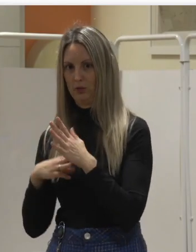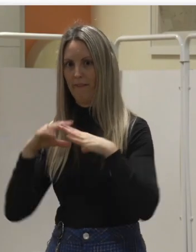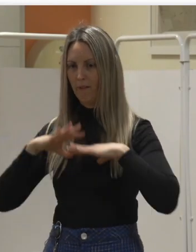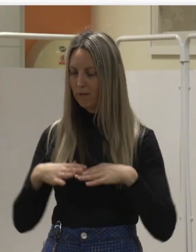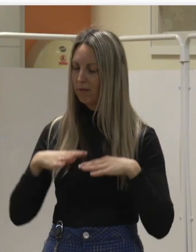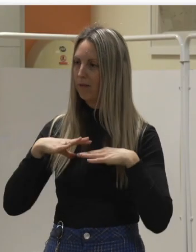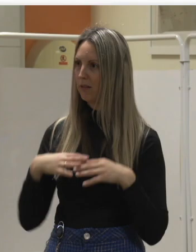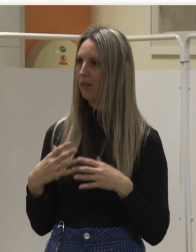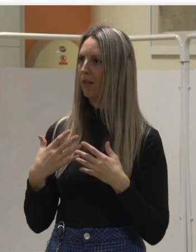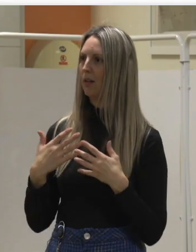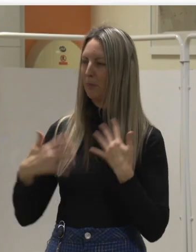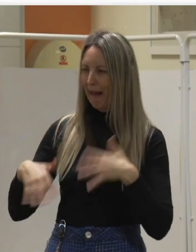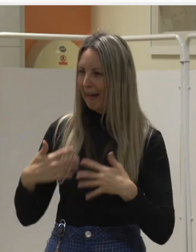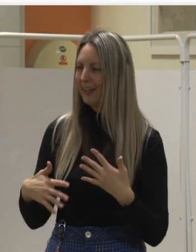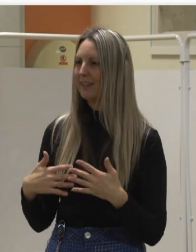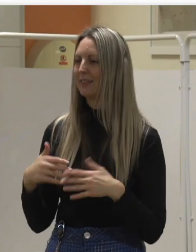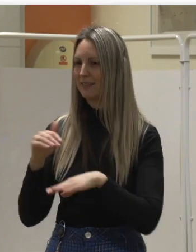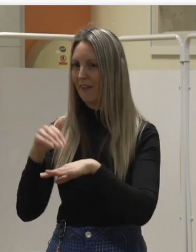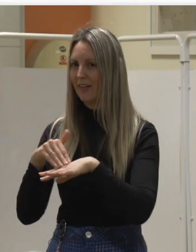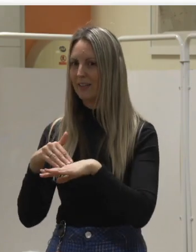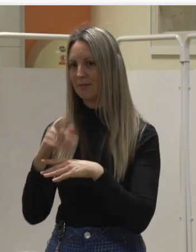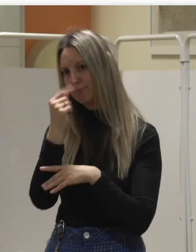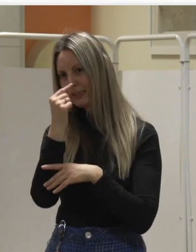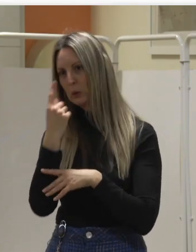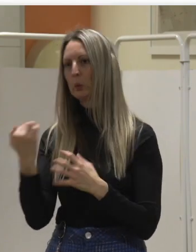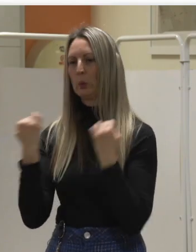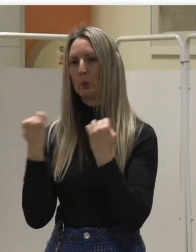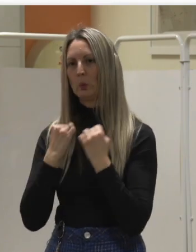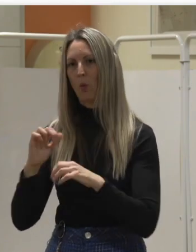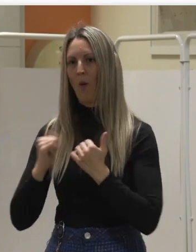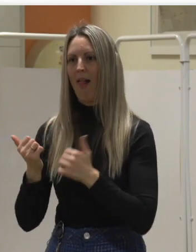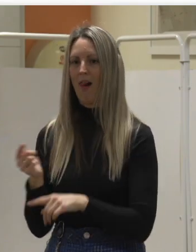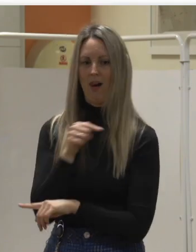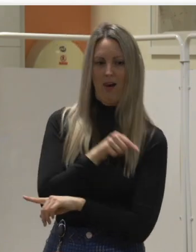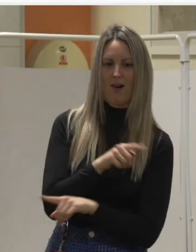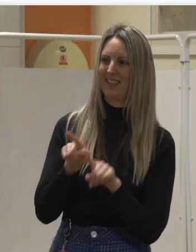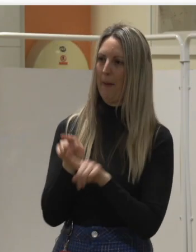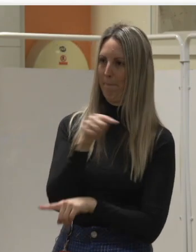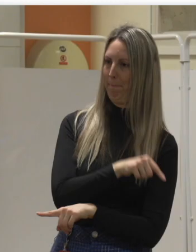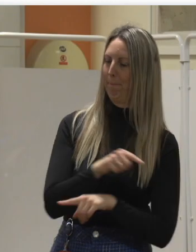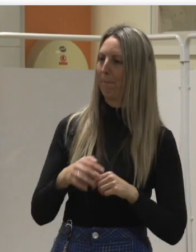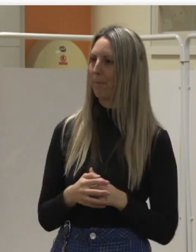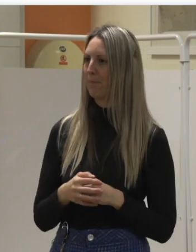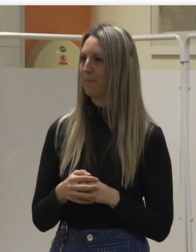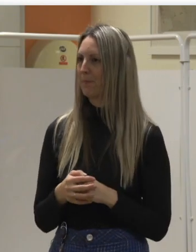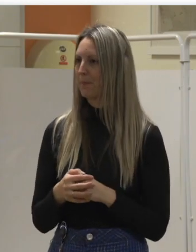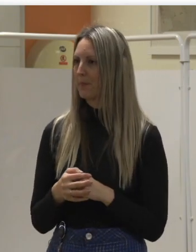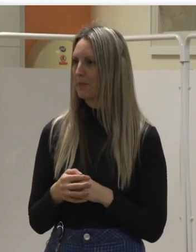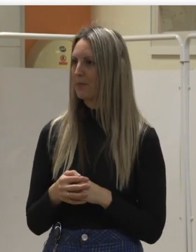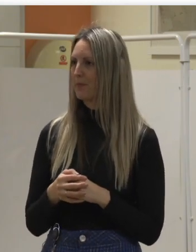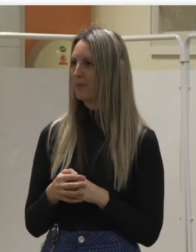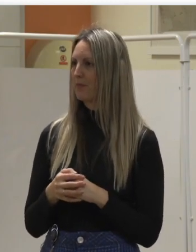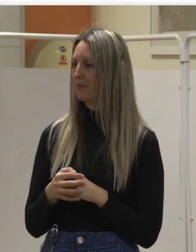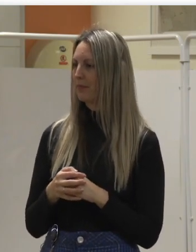for a swim, and not everybody I spoke to in clinic would